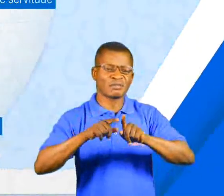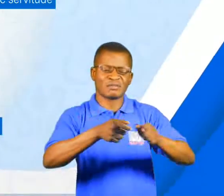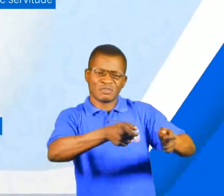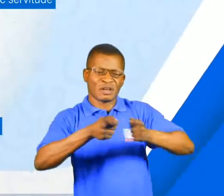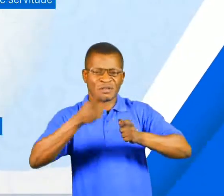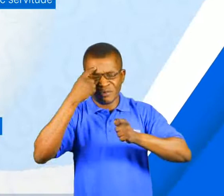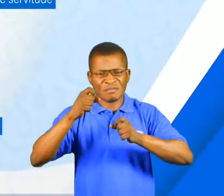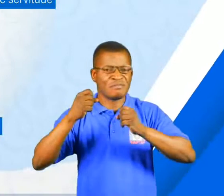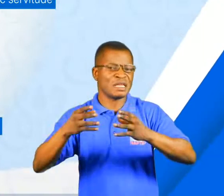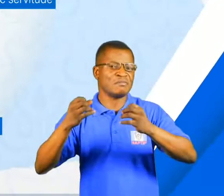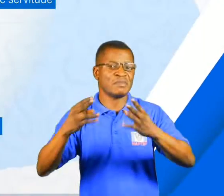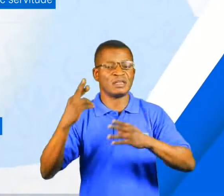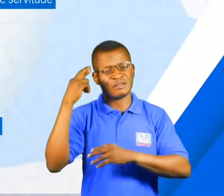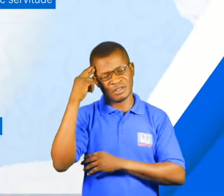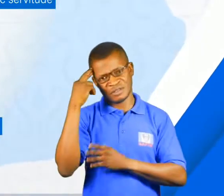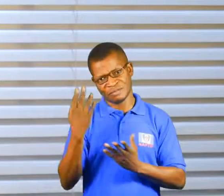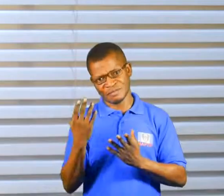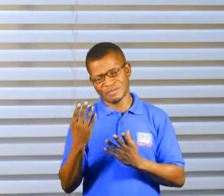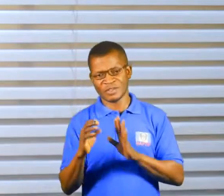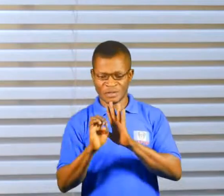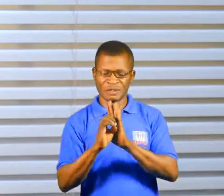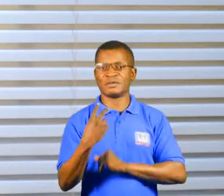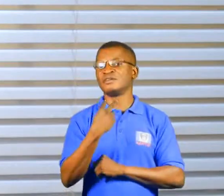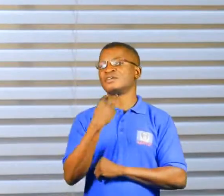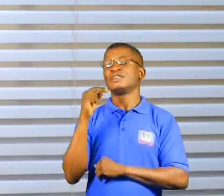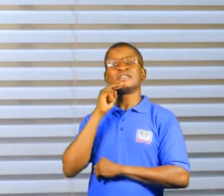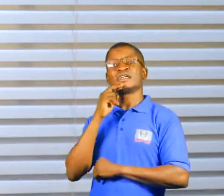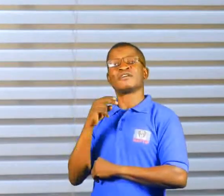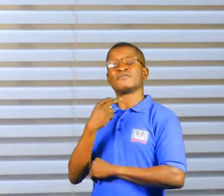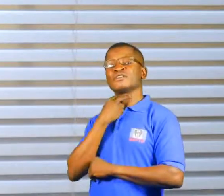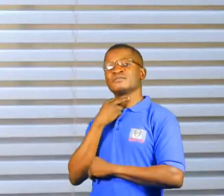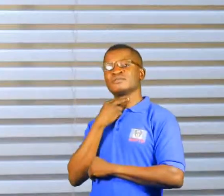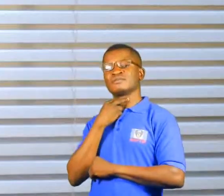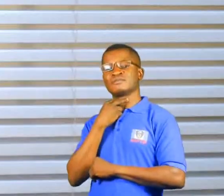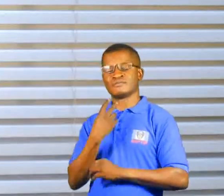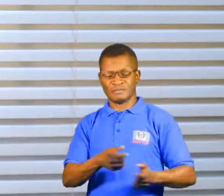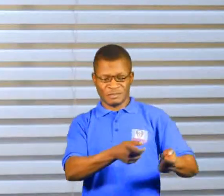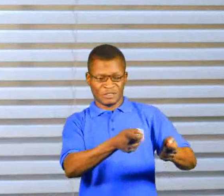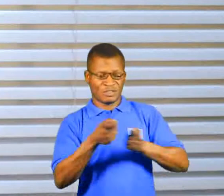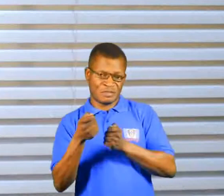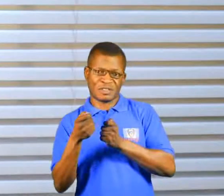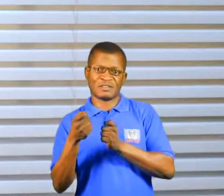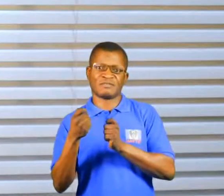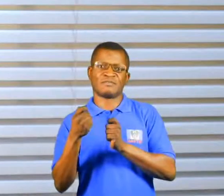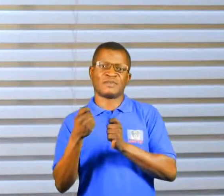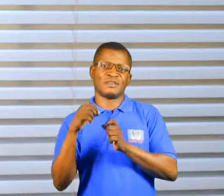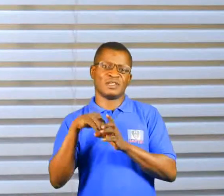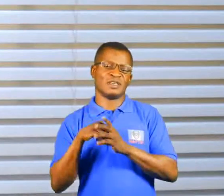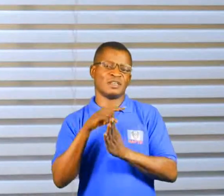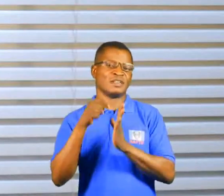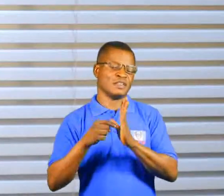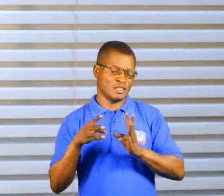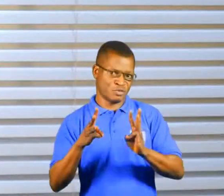are trafficked for diverse reasons. Now, Nigerian victims are exploited in the